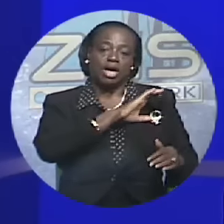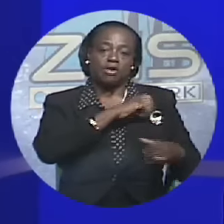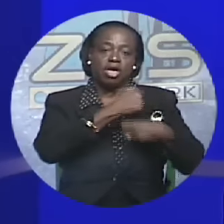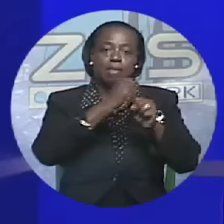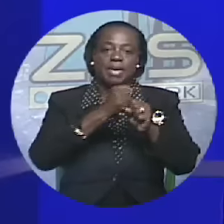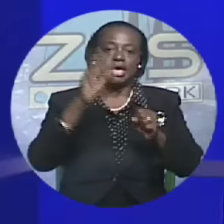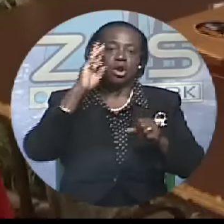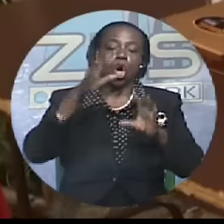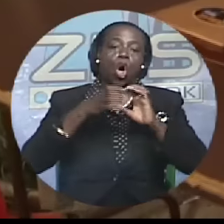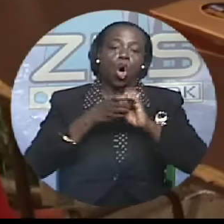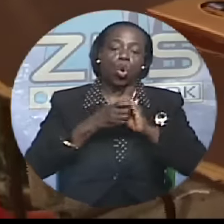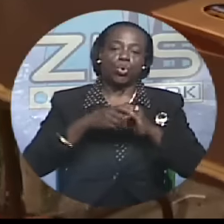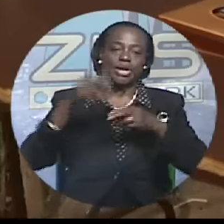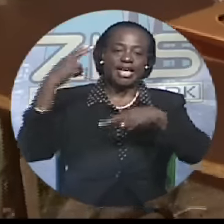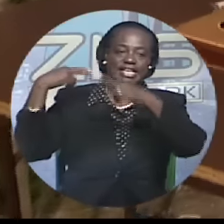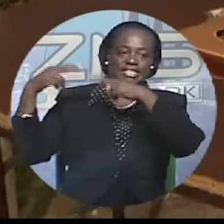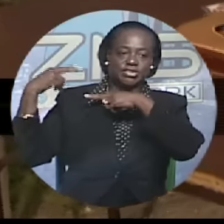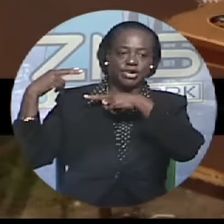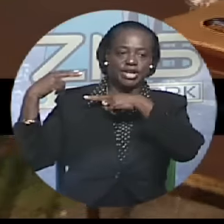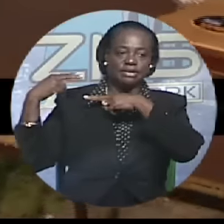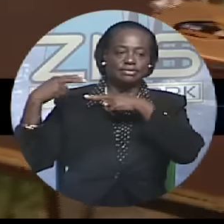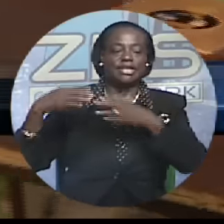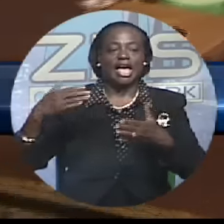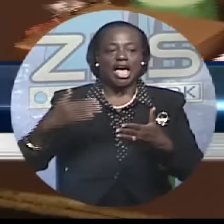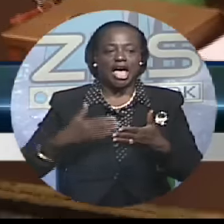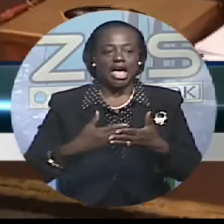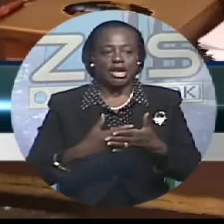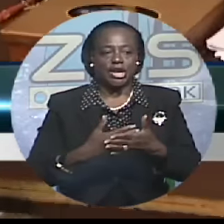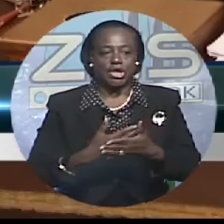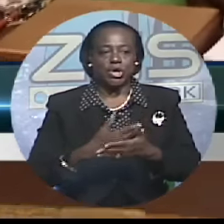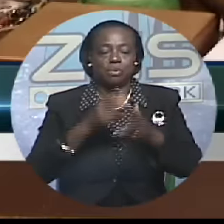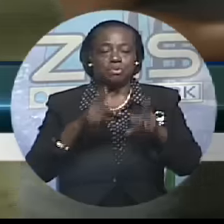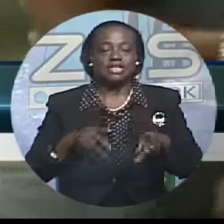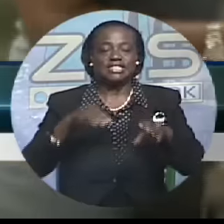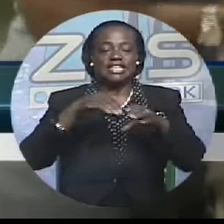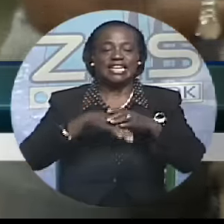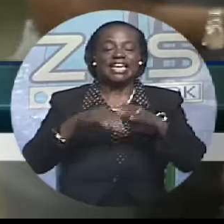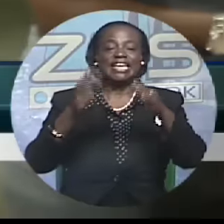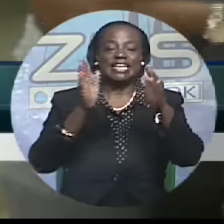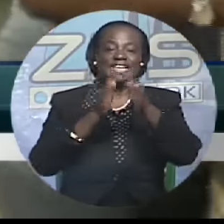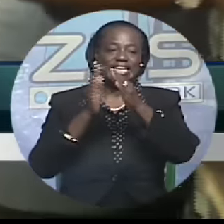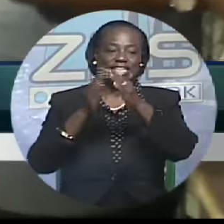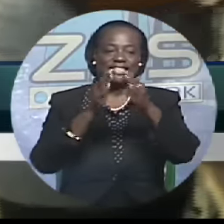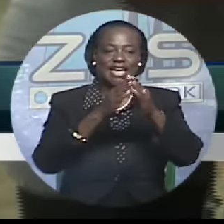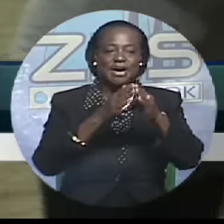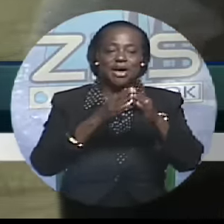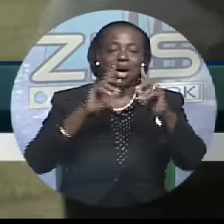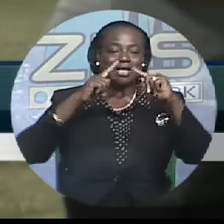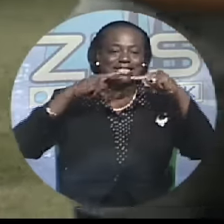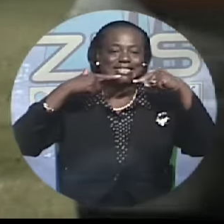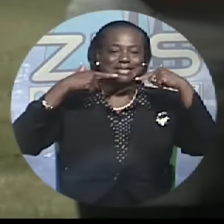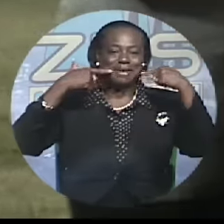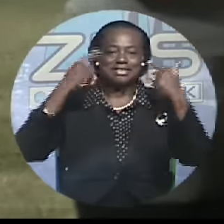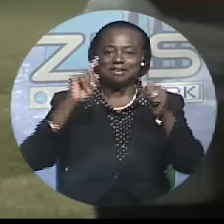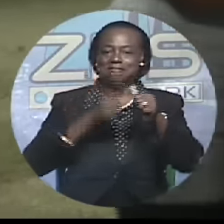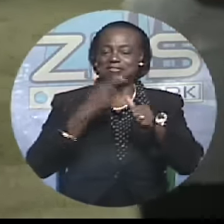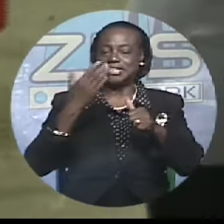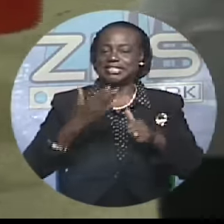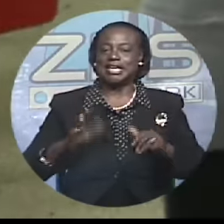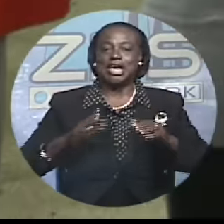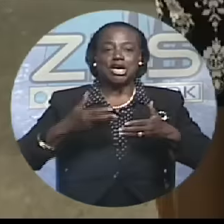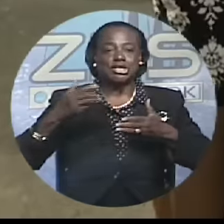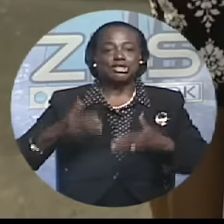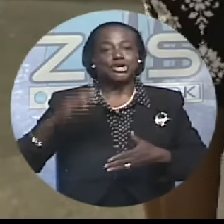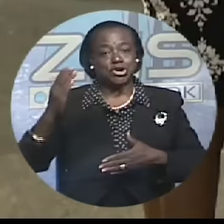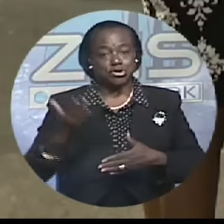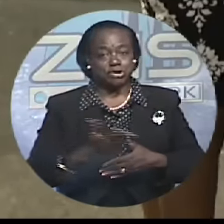history. There's a new sheriff in town, and even though her warm smile is the first thing that greets you when you walk through the gate at the softball